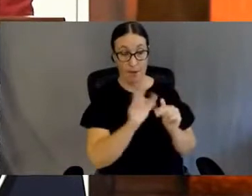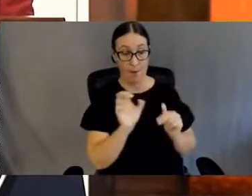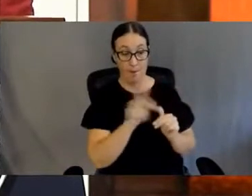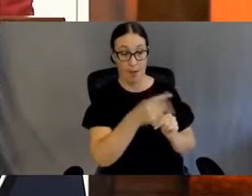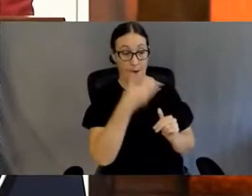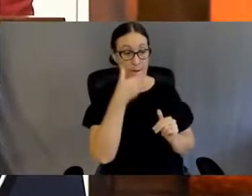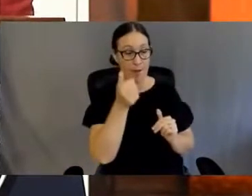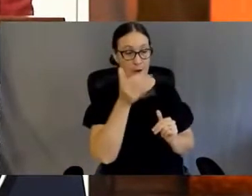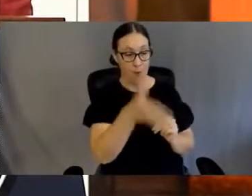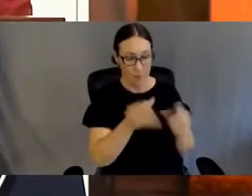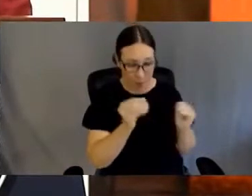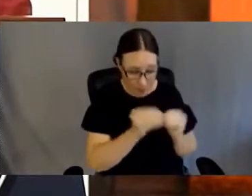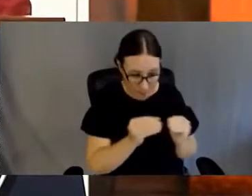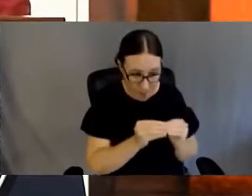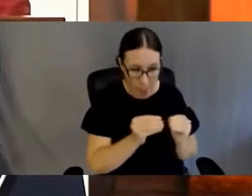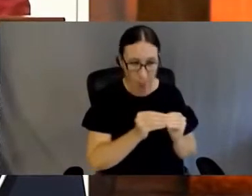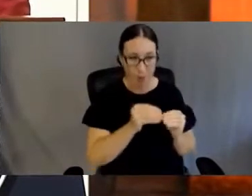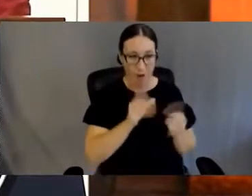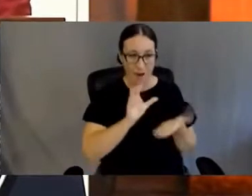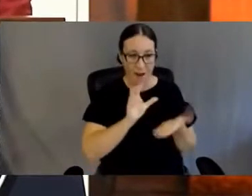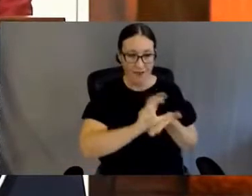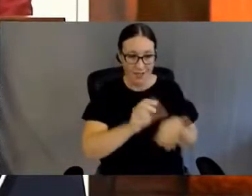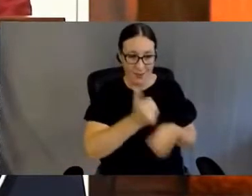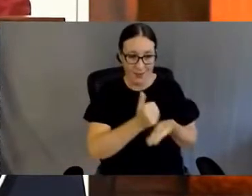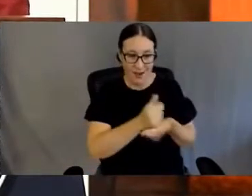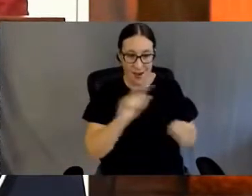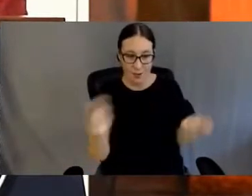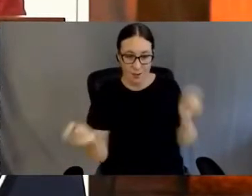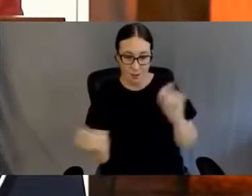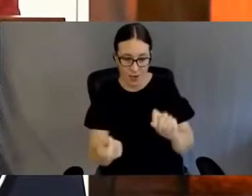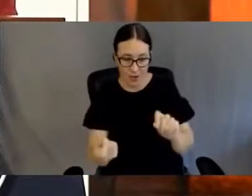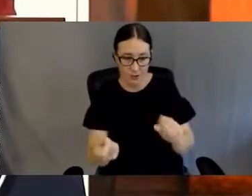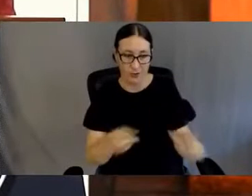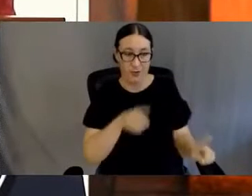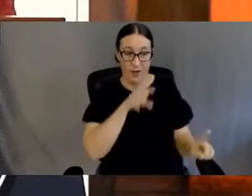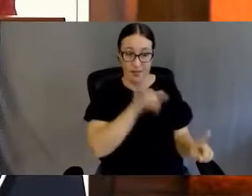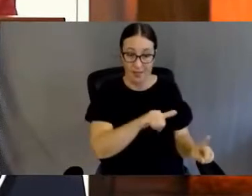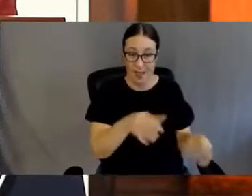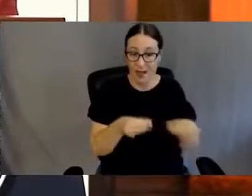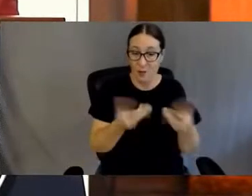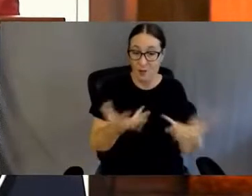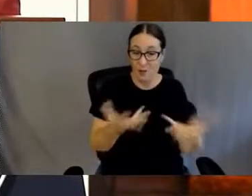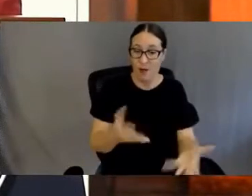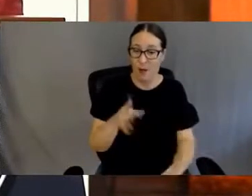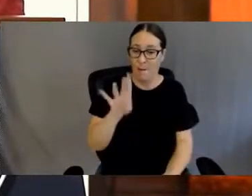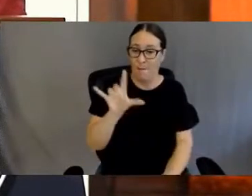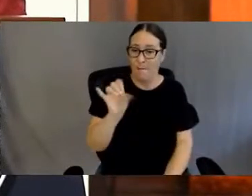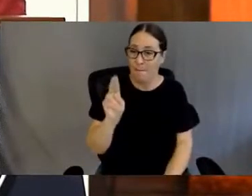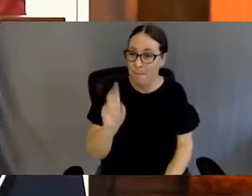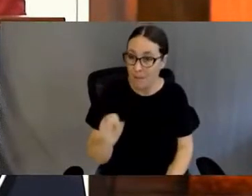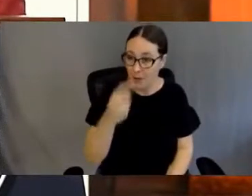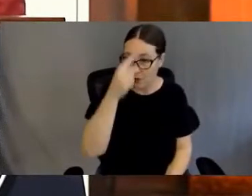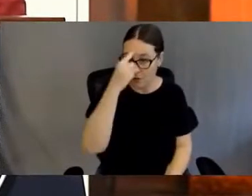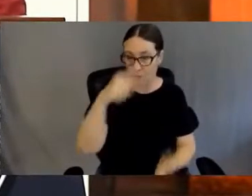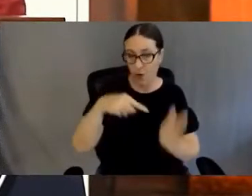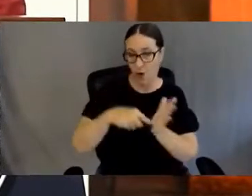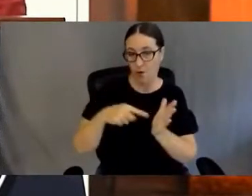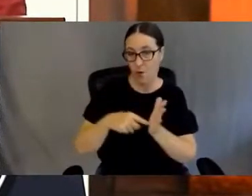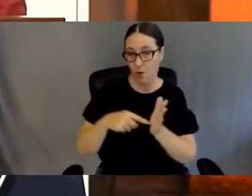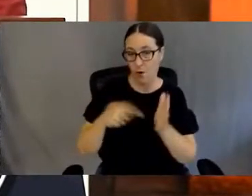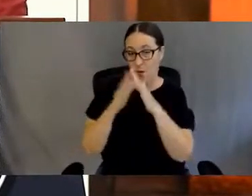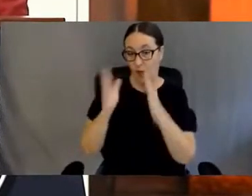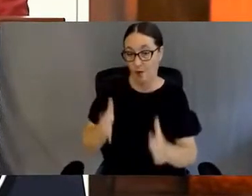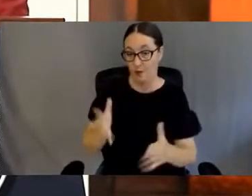transformative investments. For instance, Build Back Better would deliver billions for affordable housing, including a